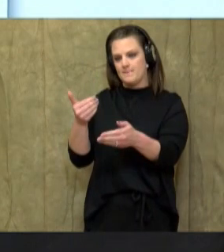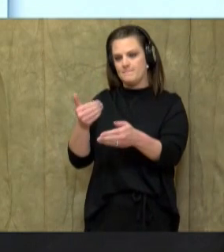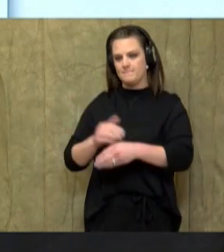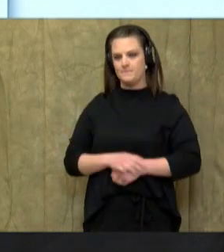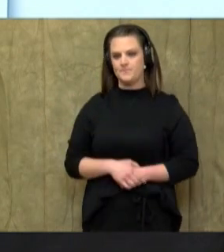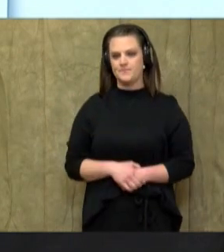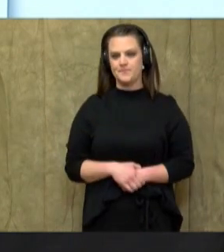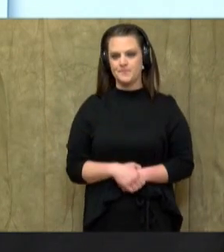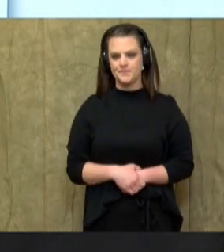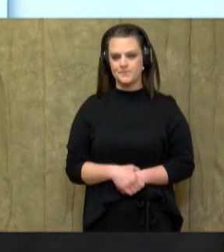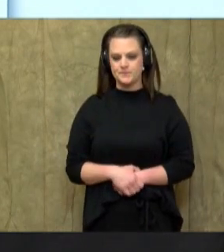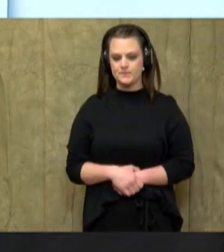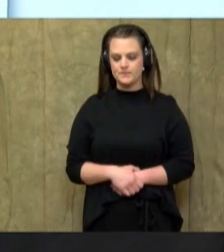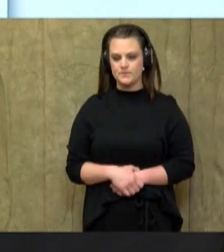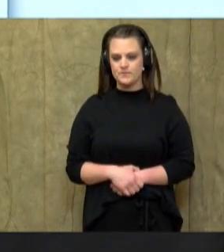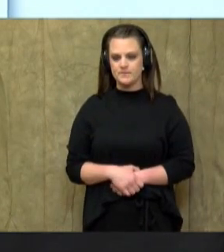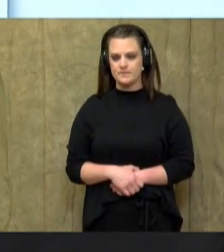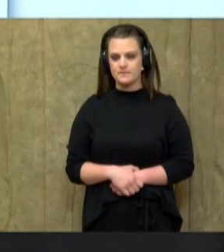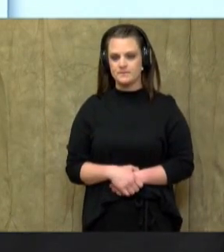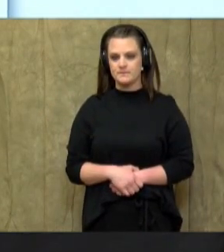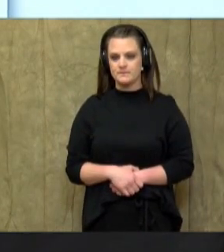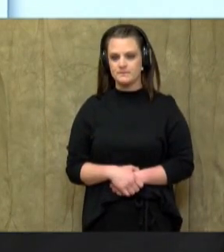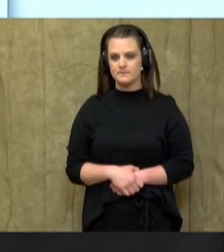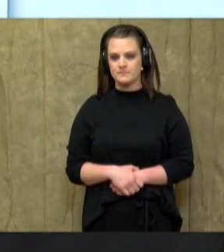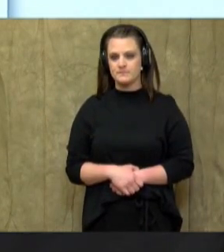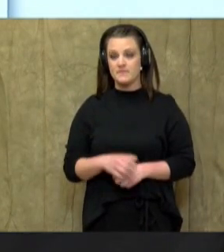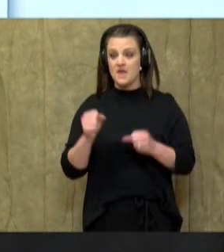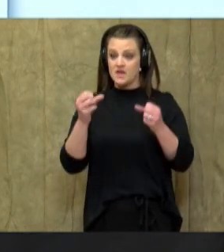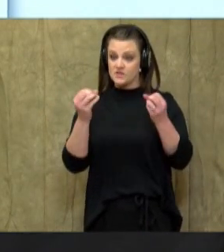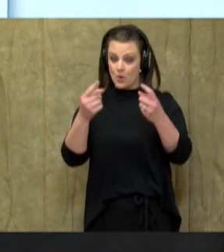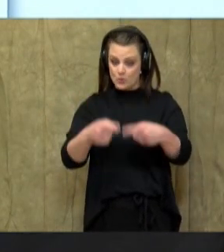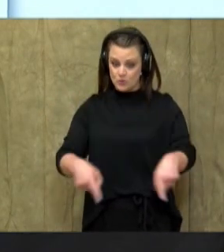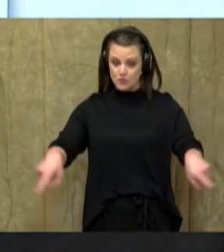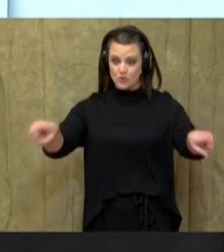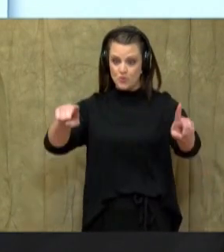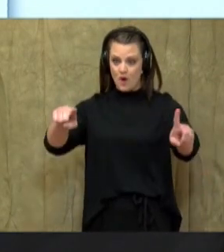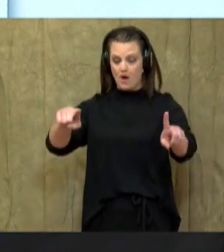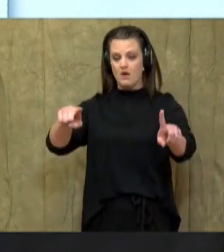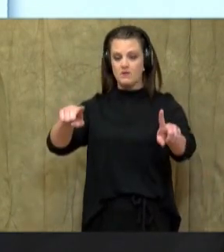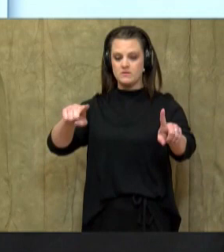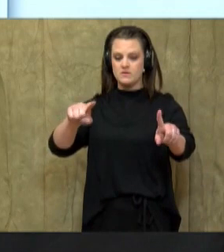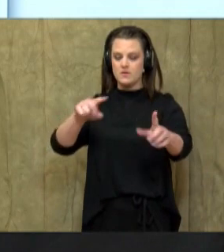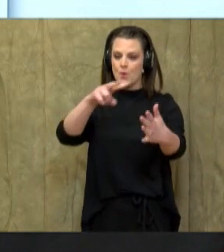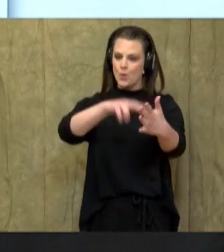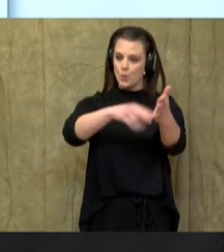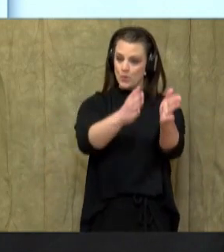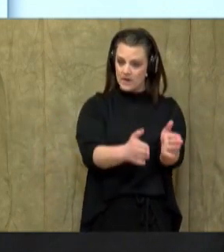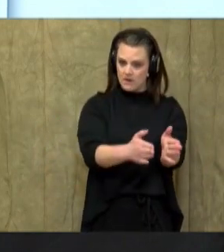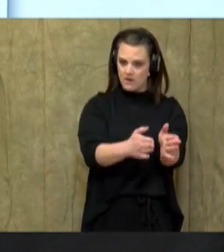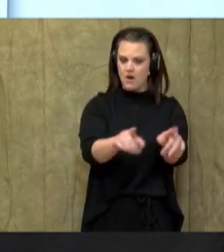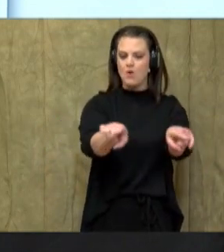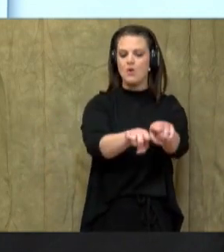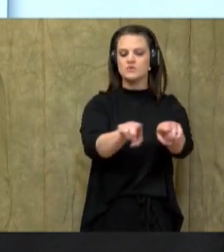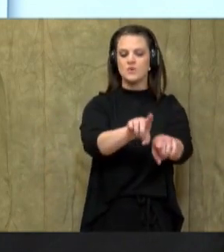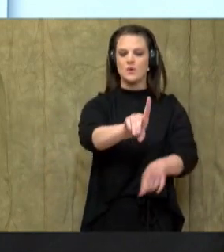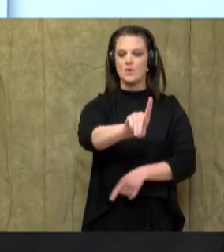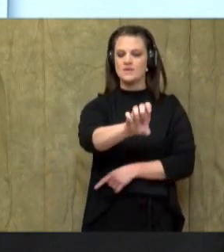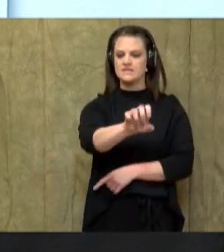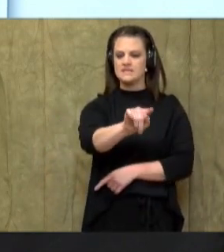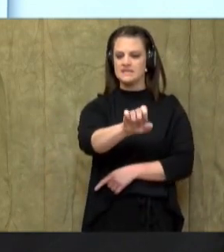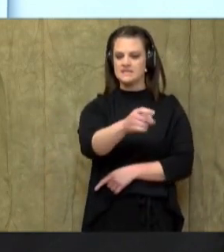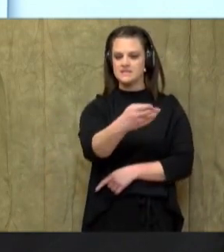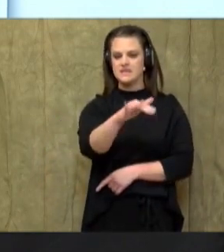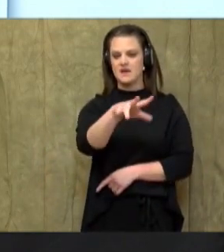what took place. So you, as the reading detective, are going beyond the